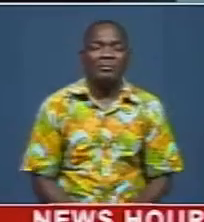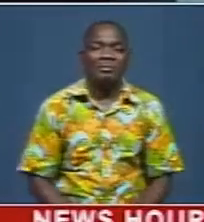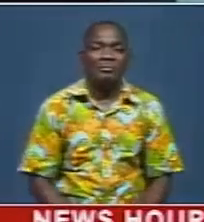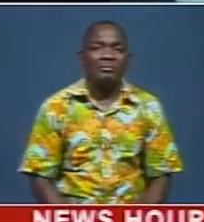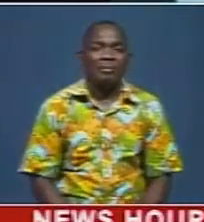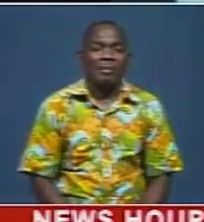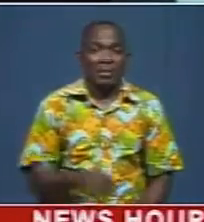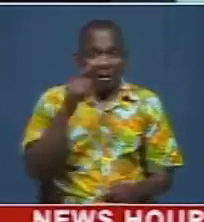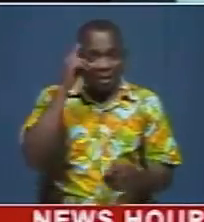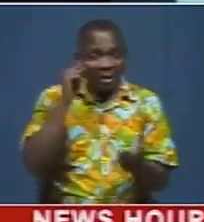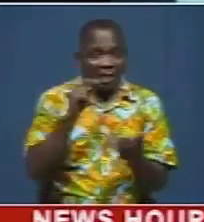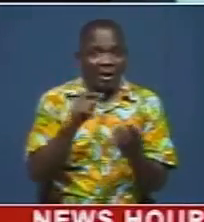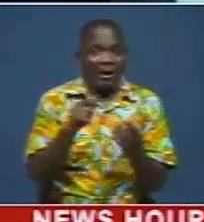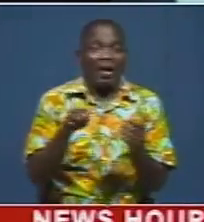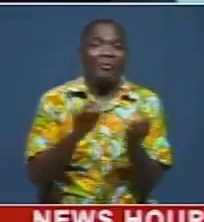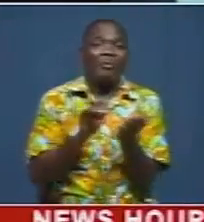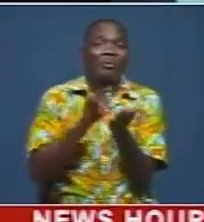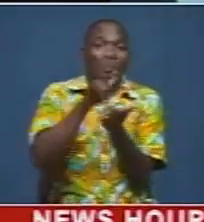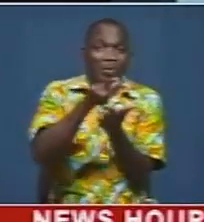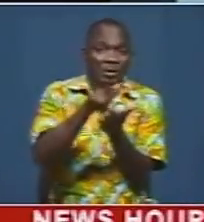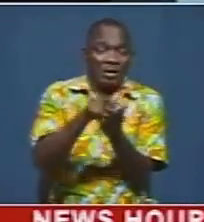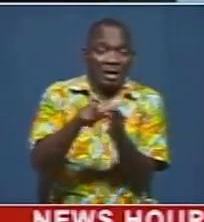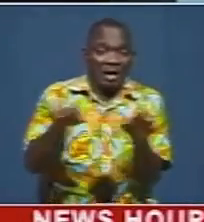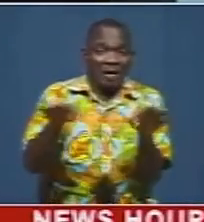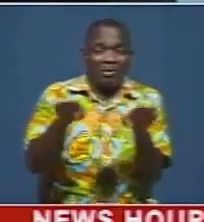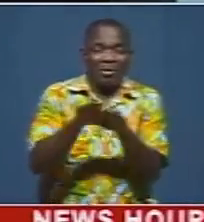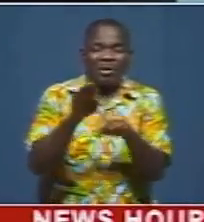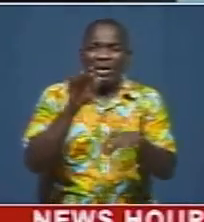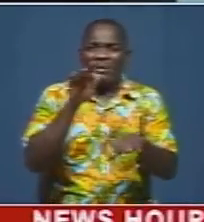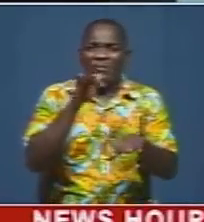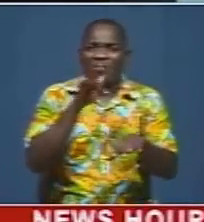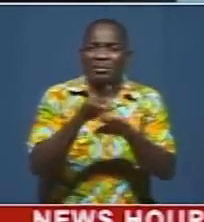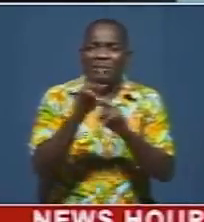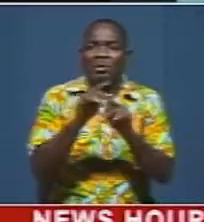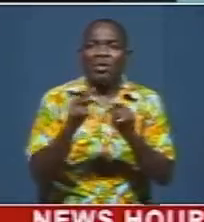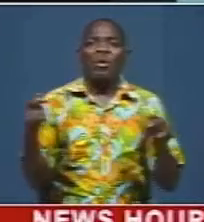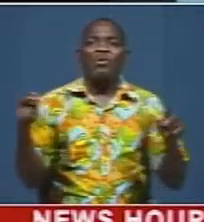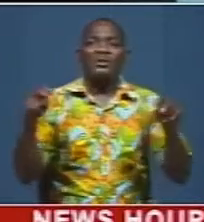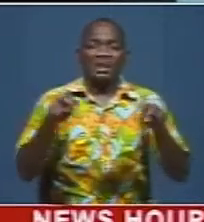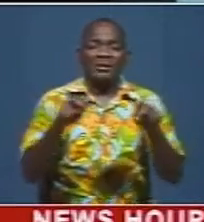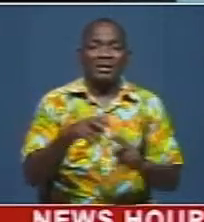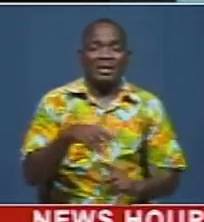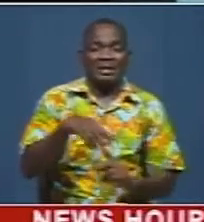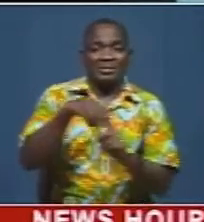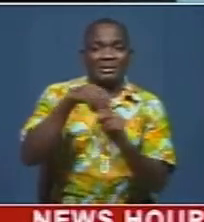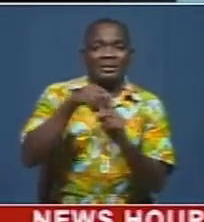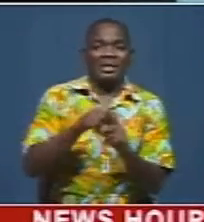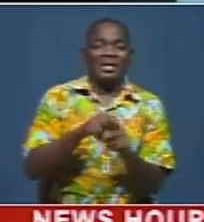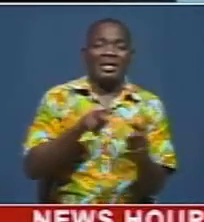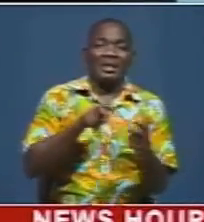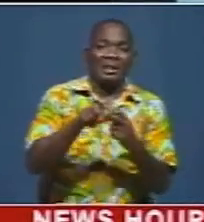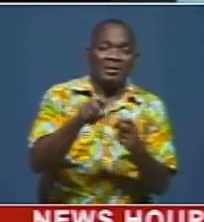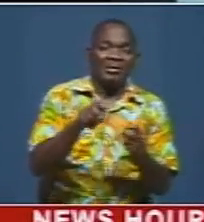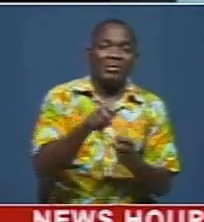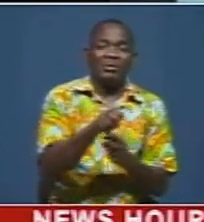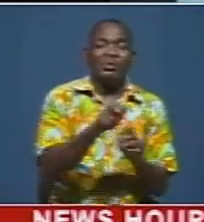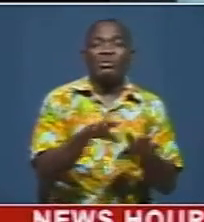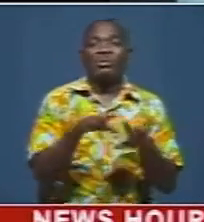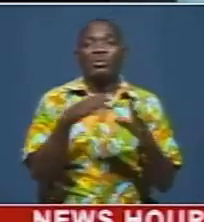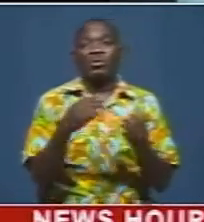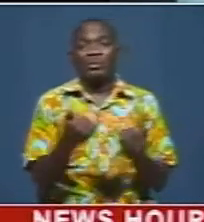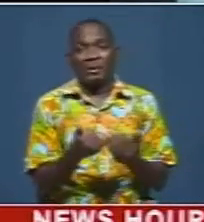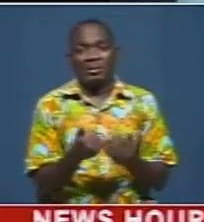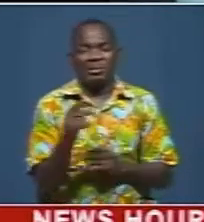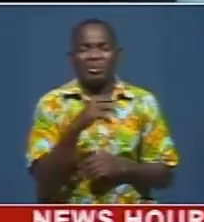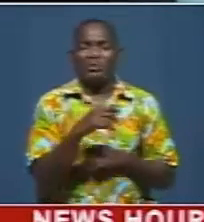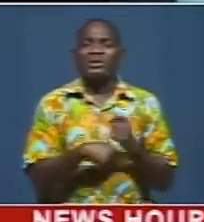The impact of the closure of the airport on travel and tour companies and the traveling public cannot be